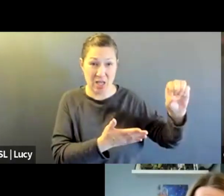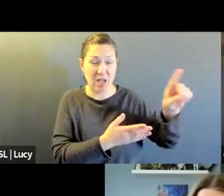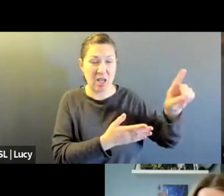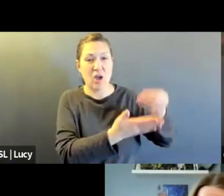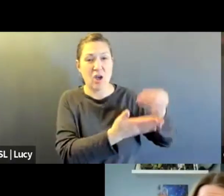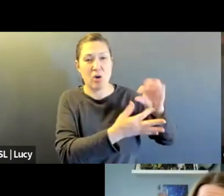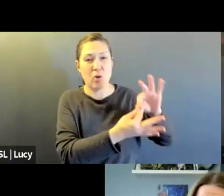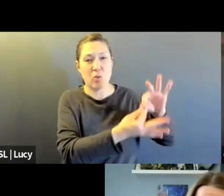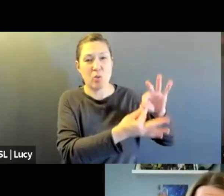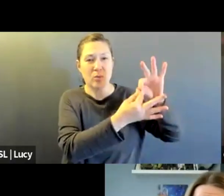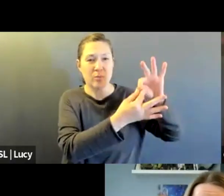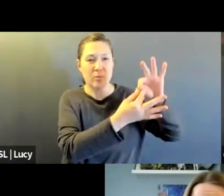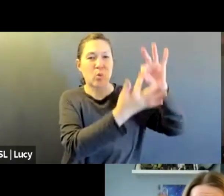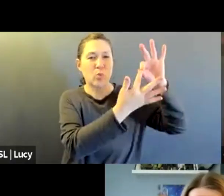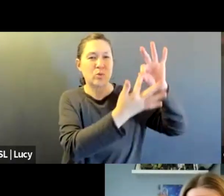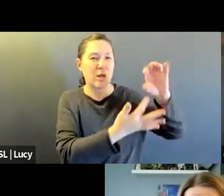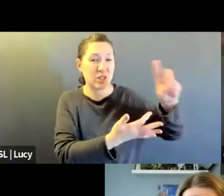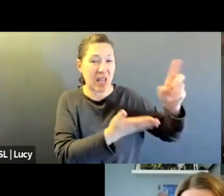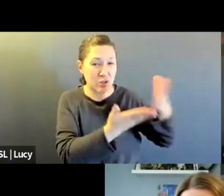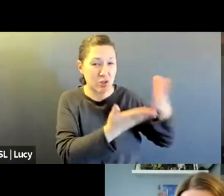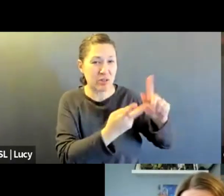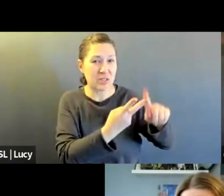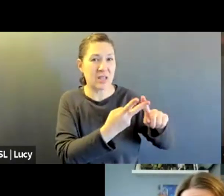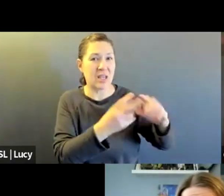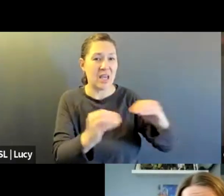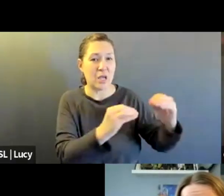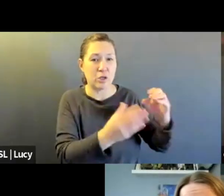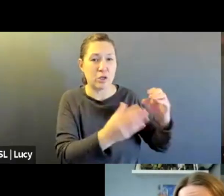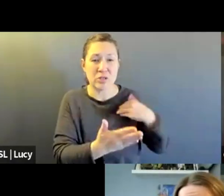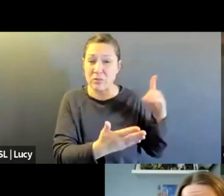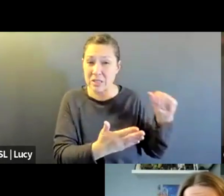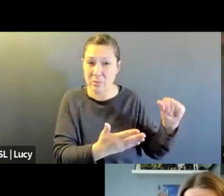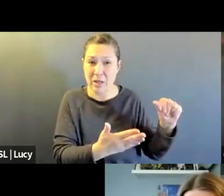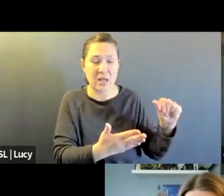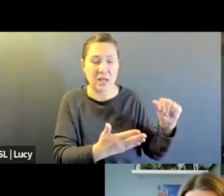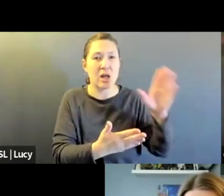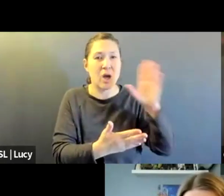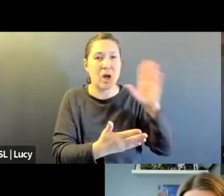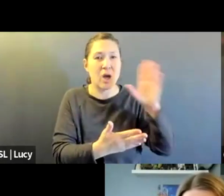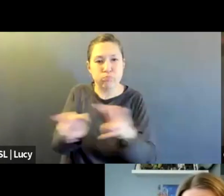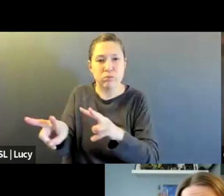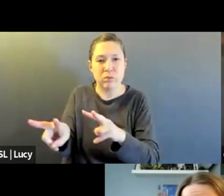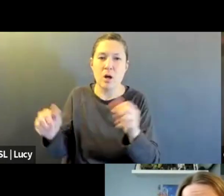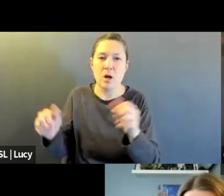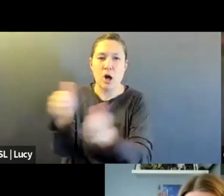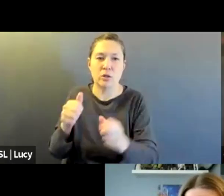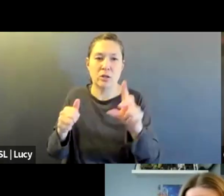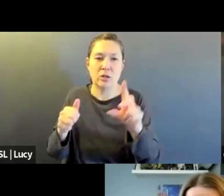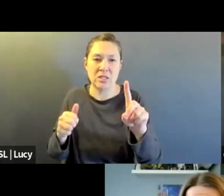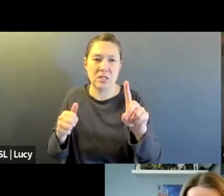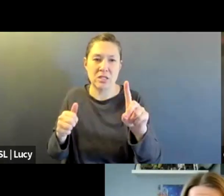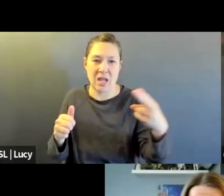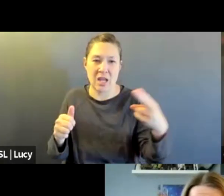to special education services and educating students with disabilities to the Department of Health and Human Services,